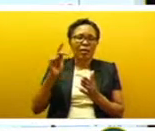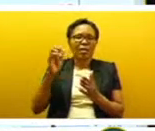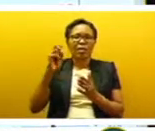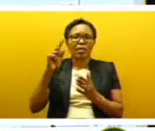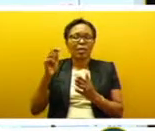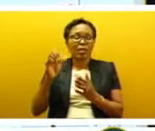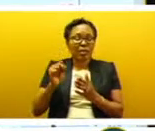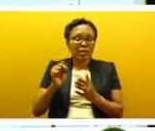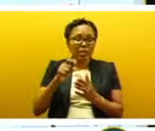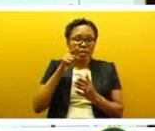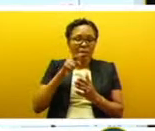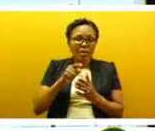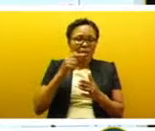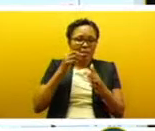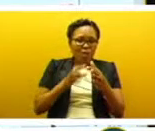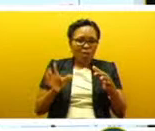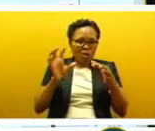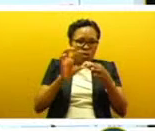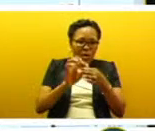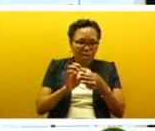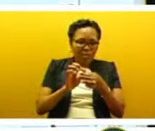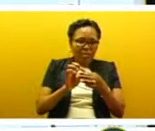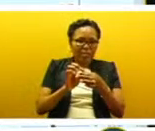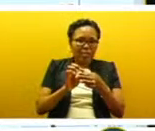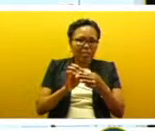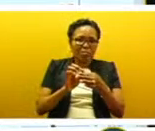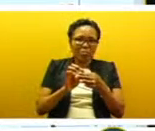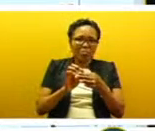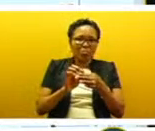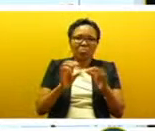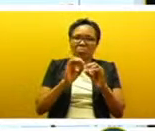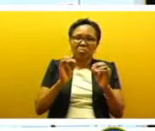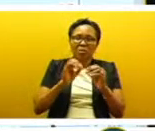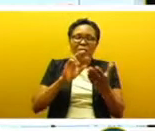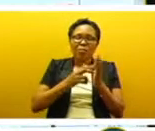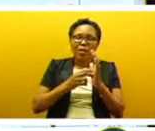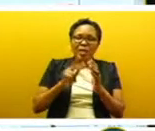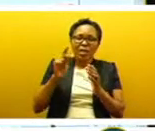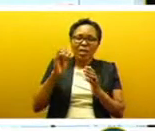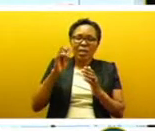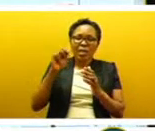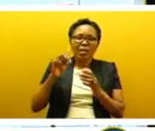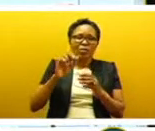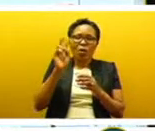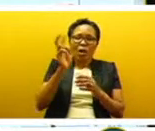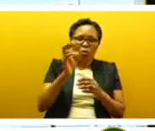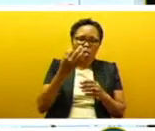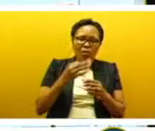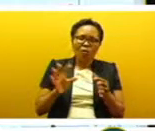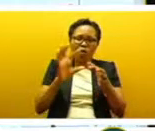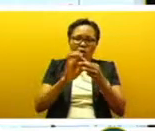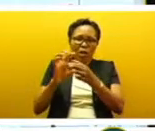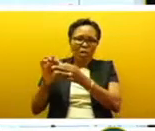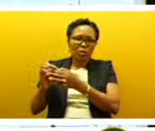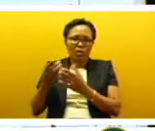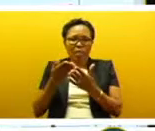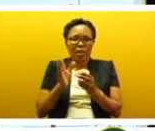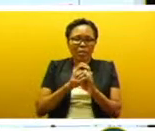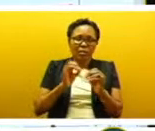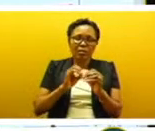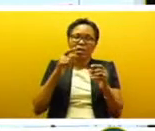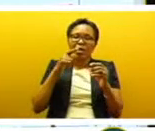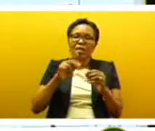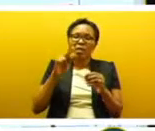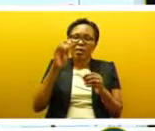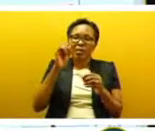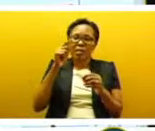are kits which had connected, so the question of saying that these kits were looking for connection is not there. These kits were